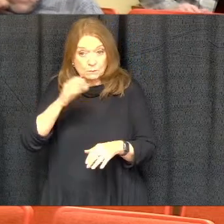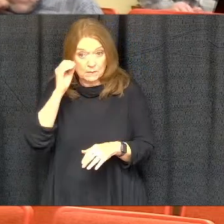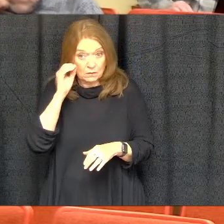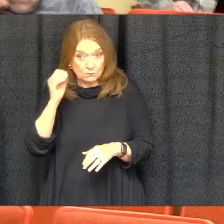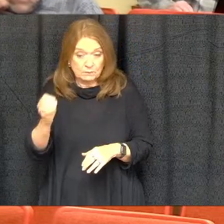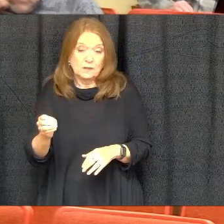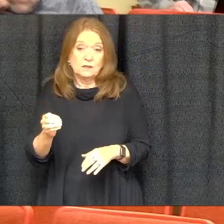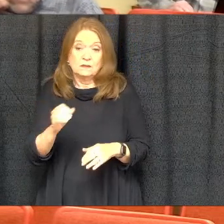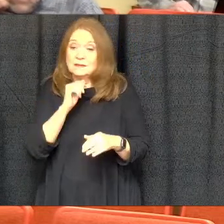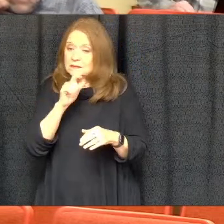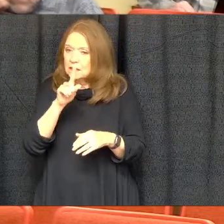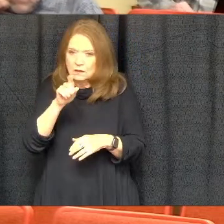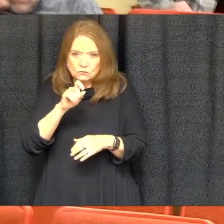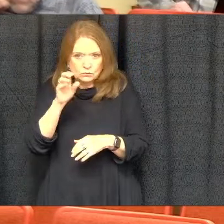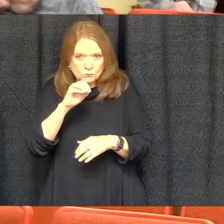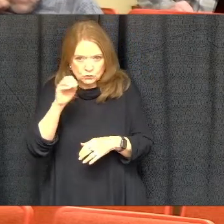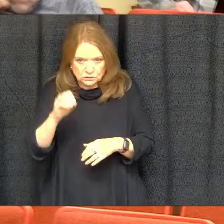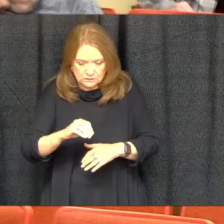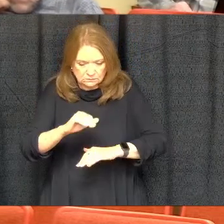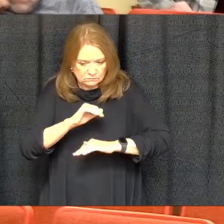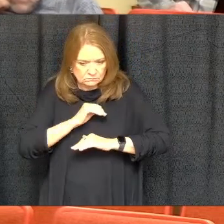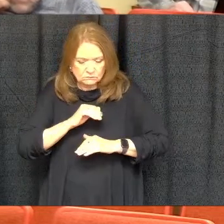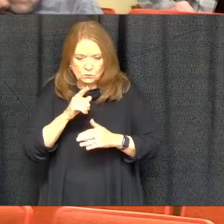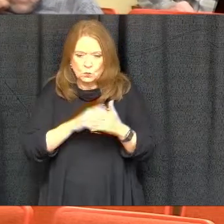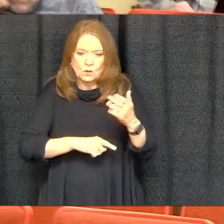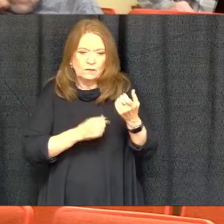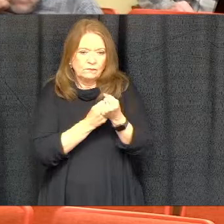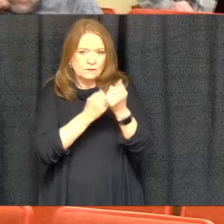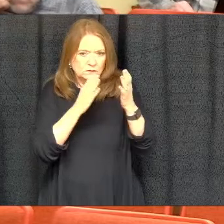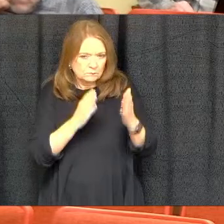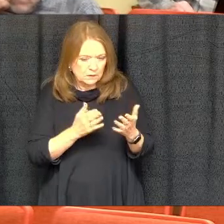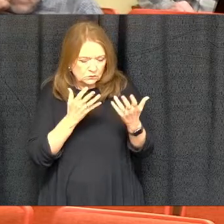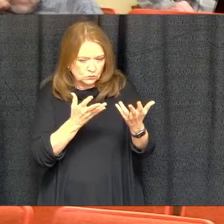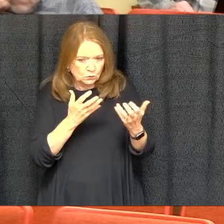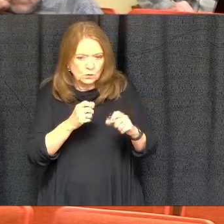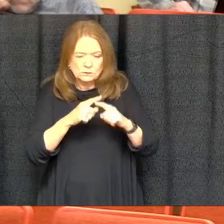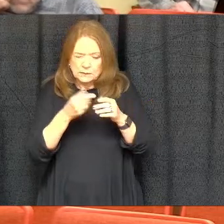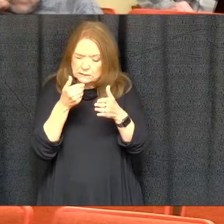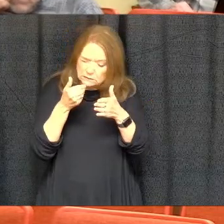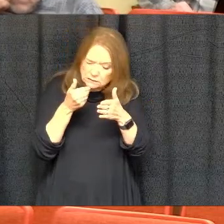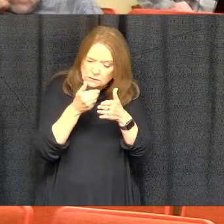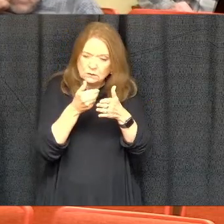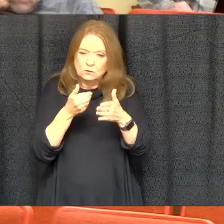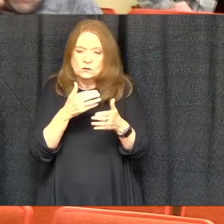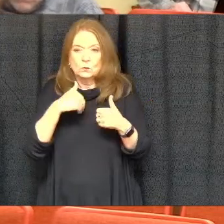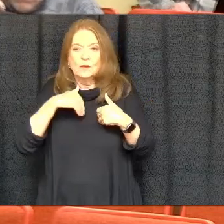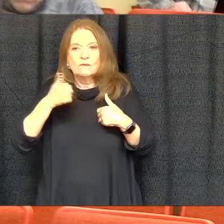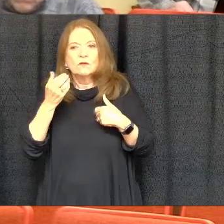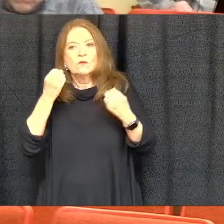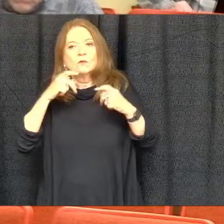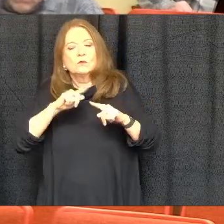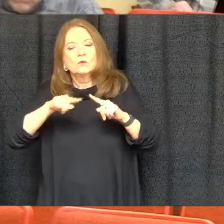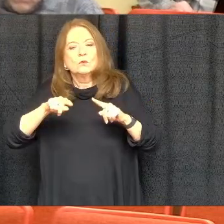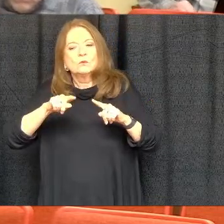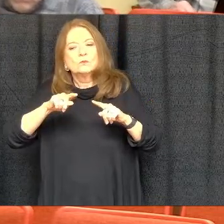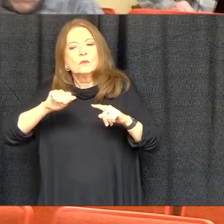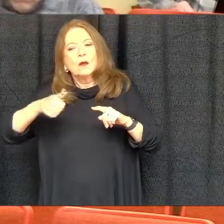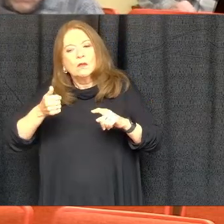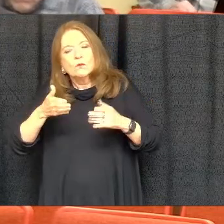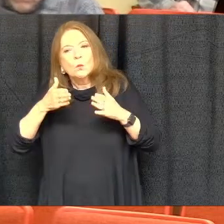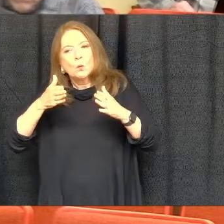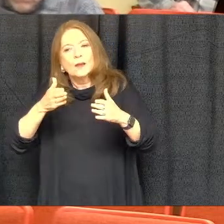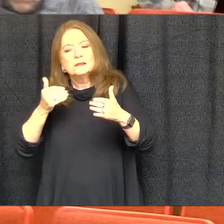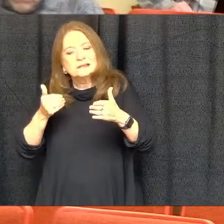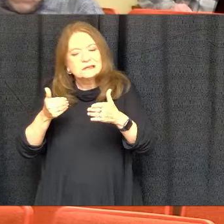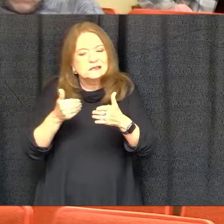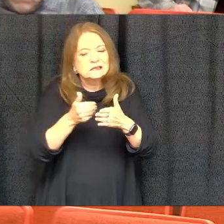that 100% mark like the sponsor wants? No, it's getting pretty darn close, and we have other opportunities through other mechanisms to get that as close to